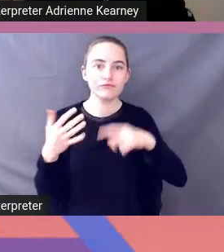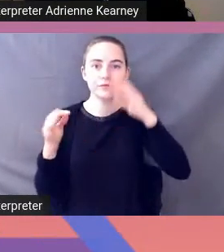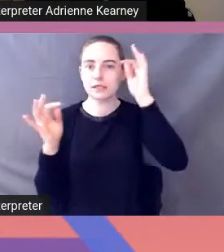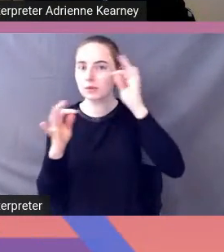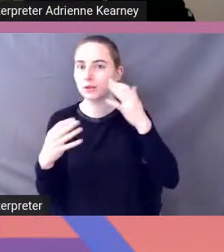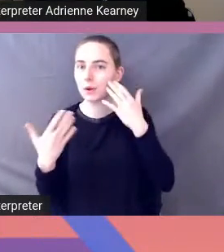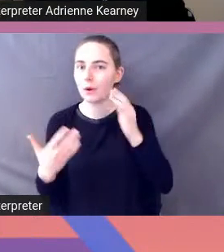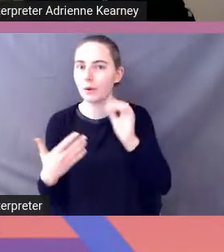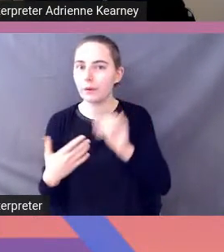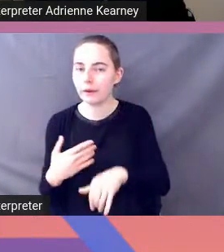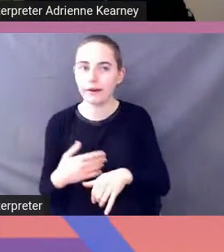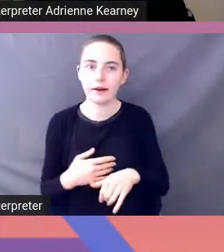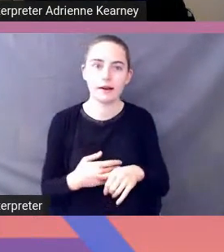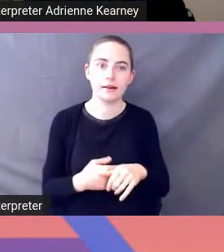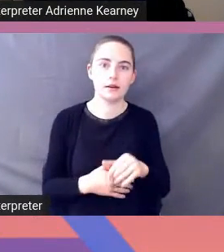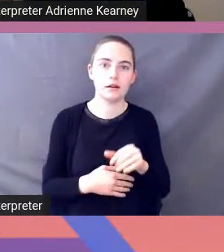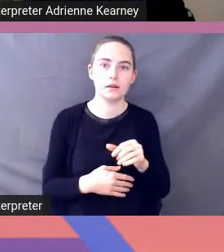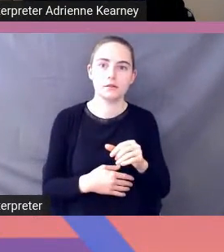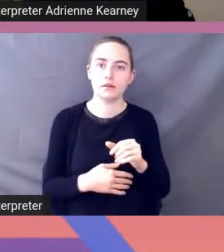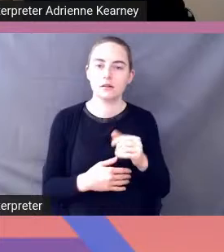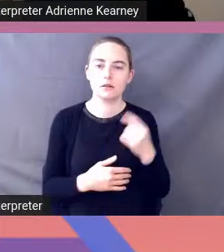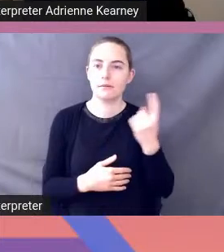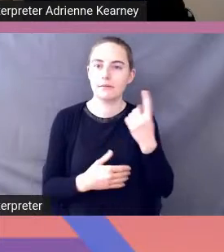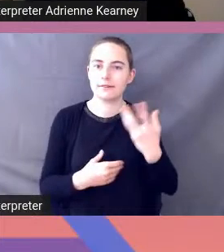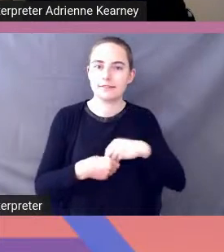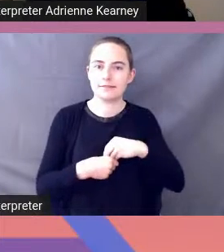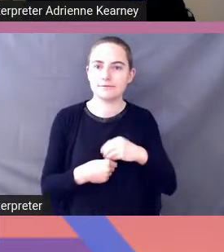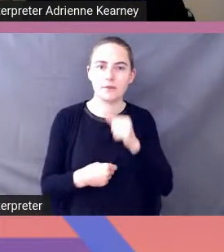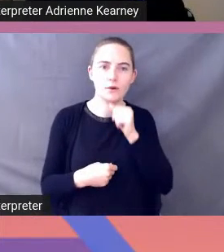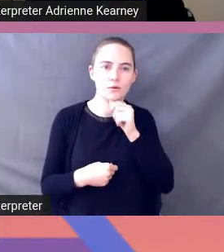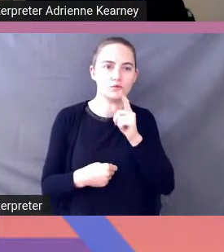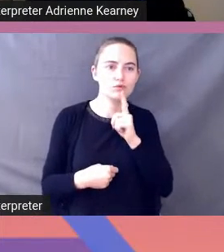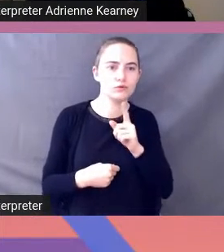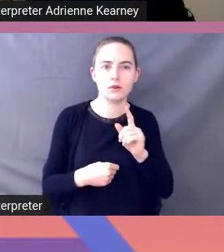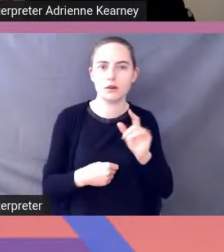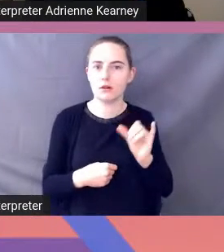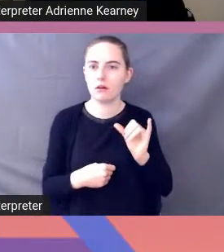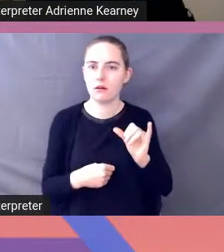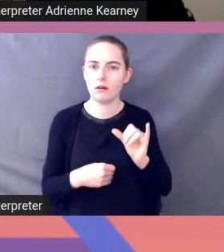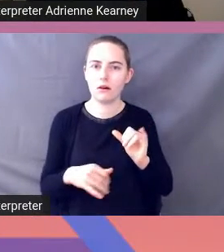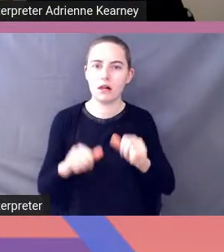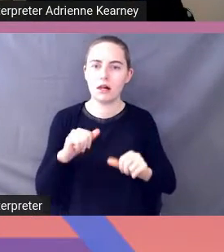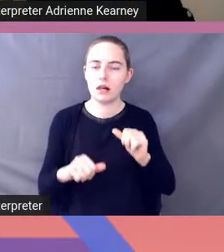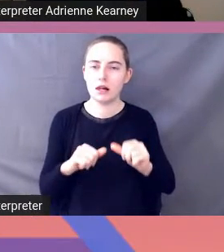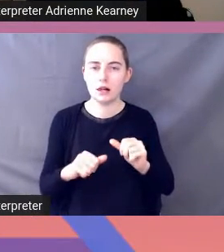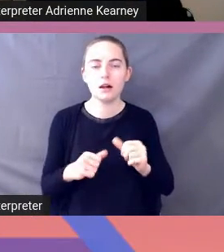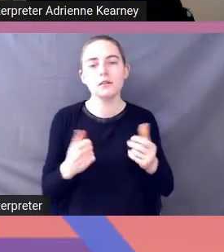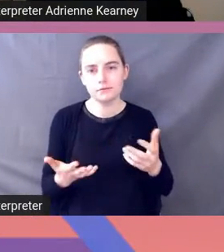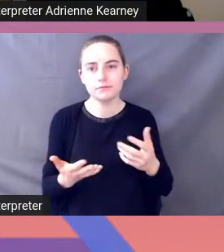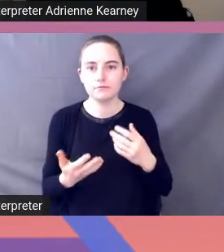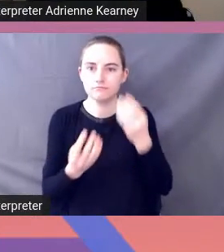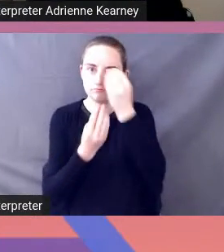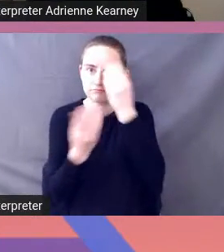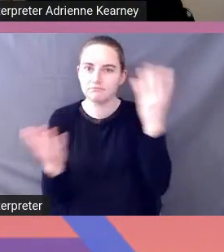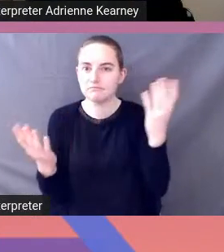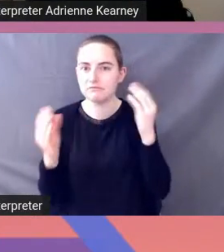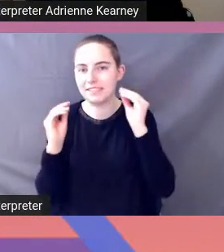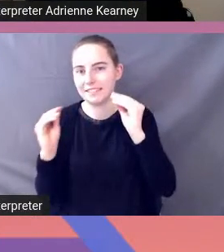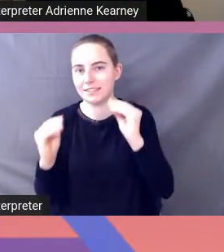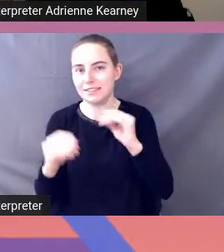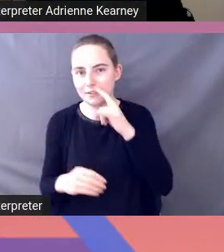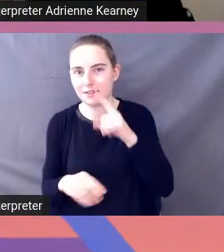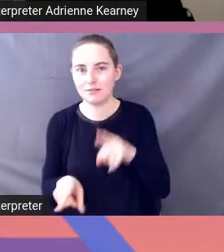be willing to learn. As an educator, I always tell young people, especially, and I'll tell adults, try to learn something new every day.